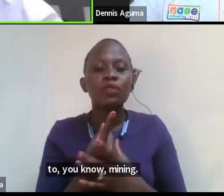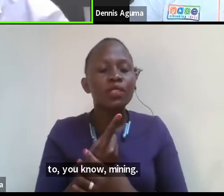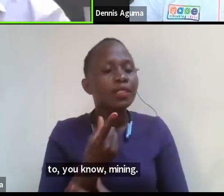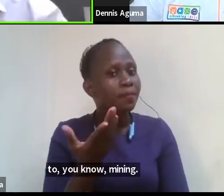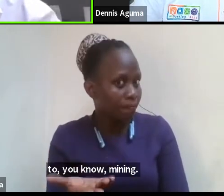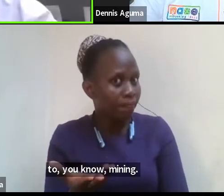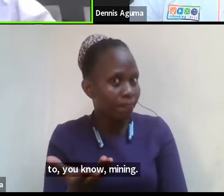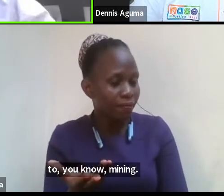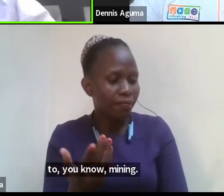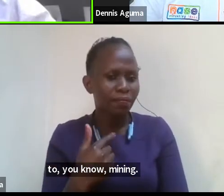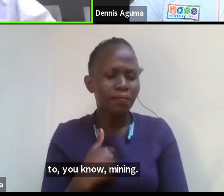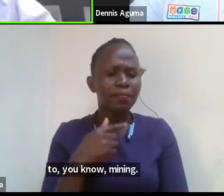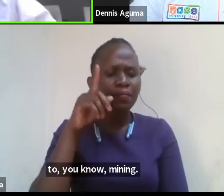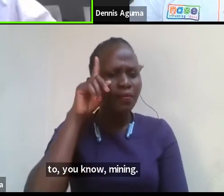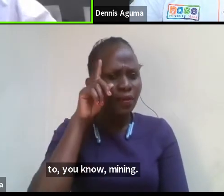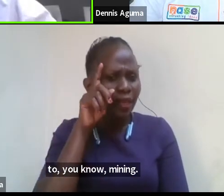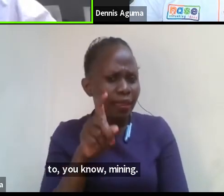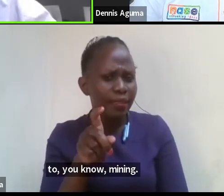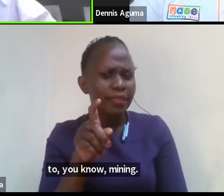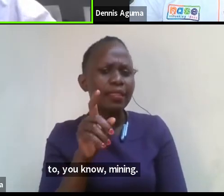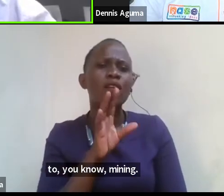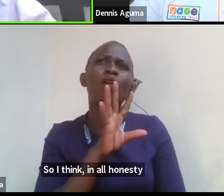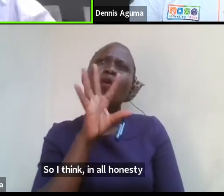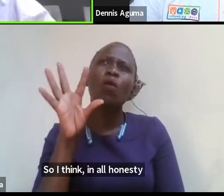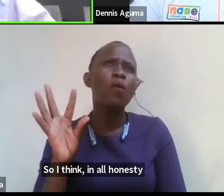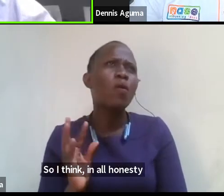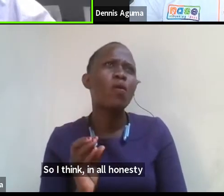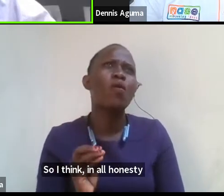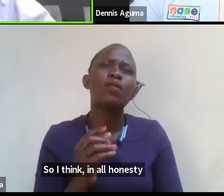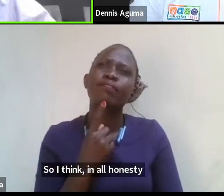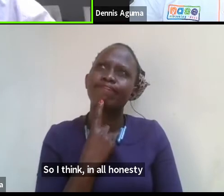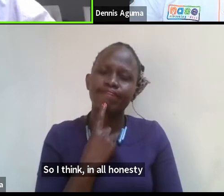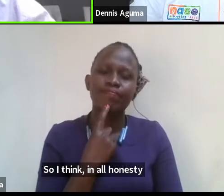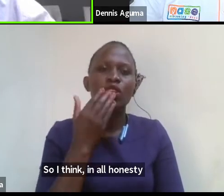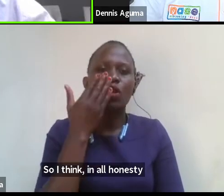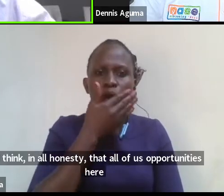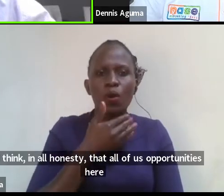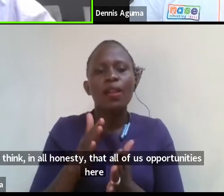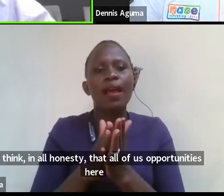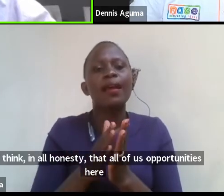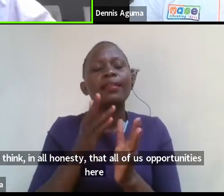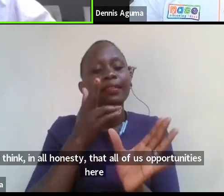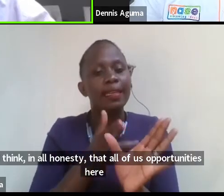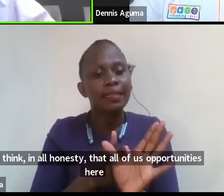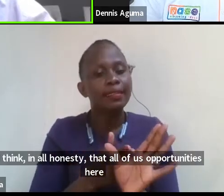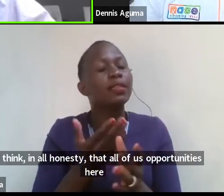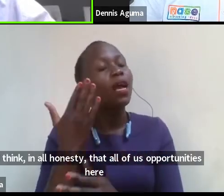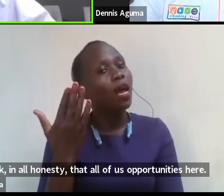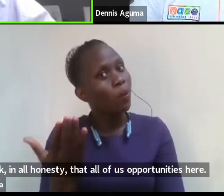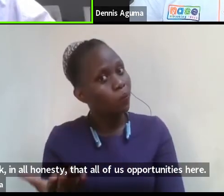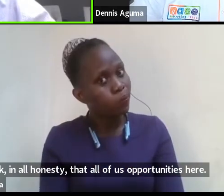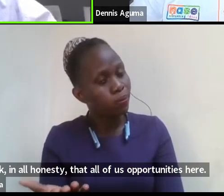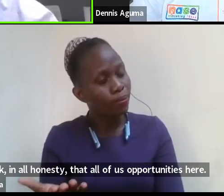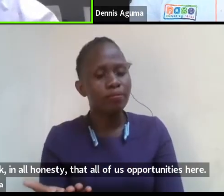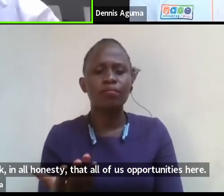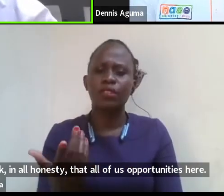think in all honesty, the oil and gas opportunity is here. It is up to us to